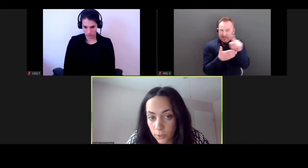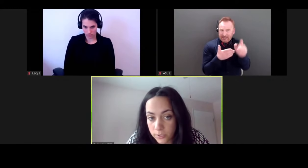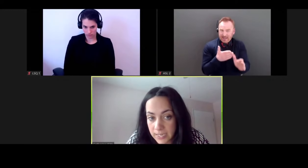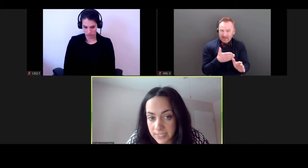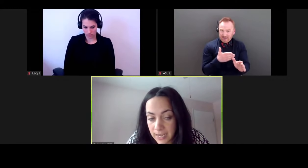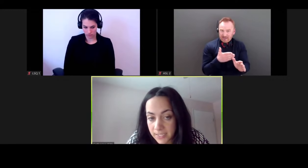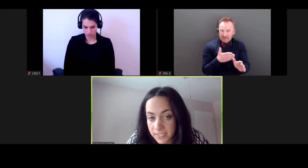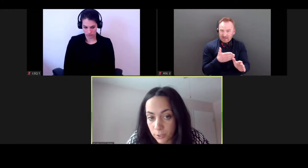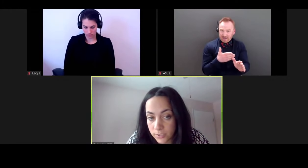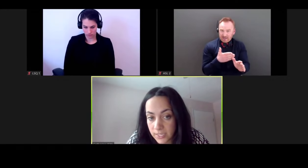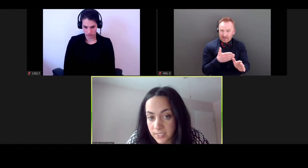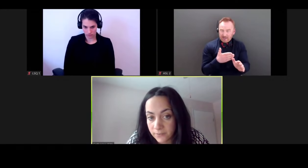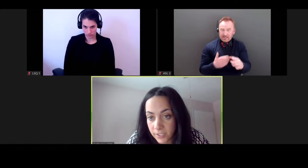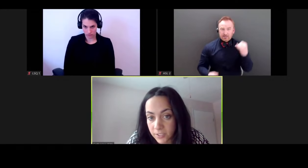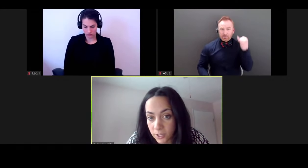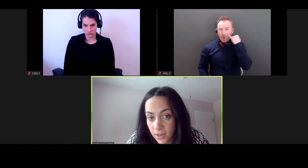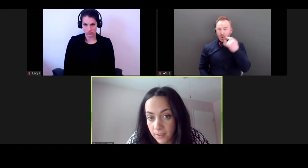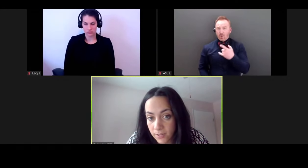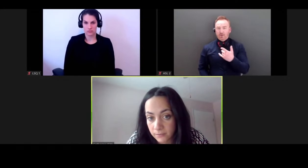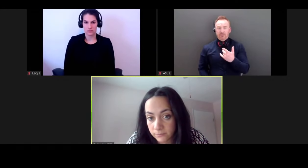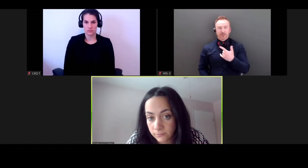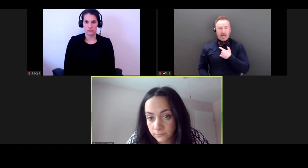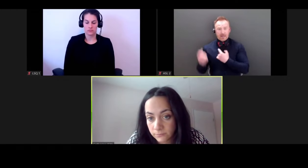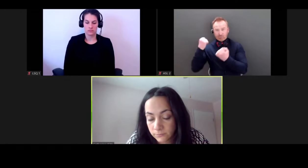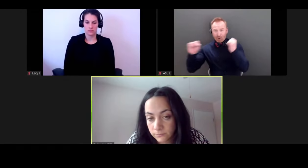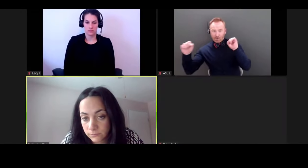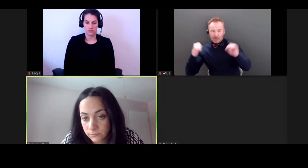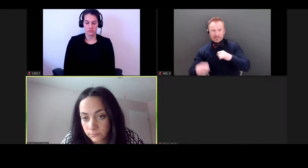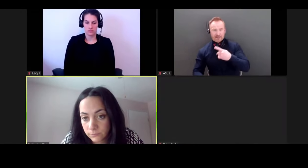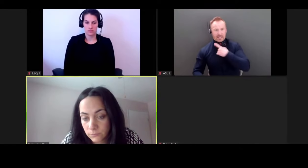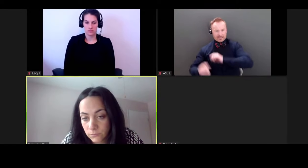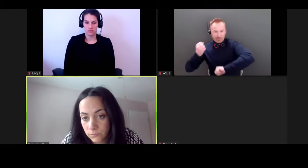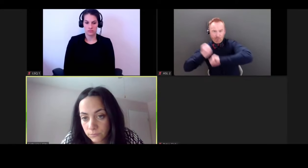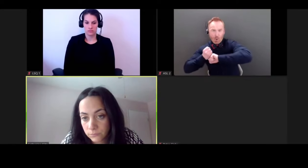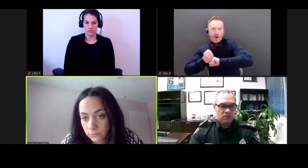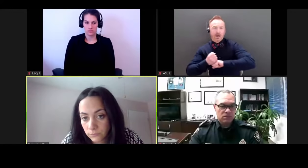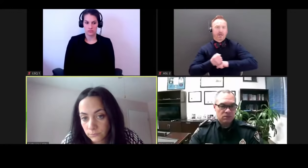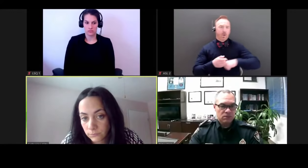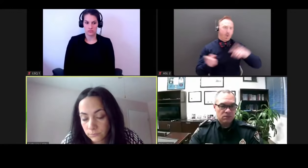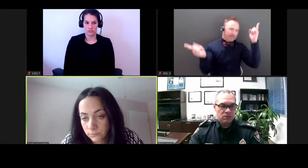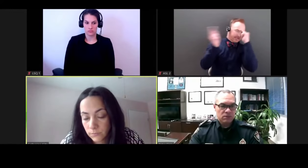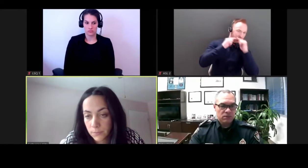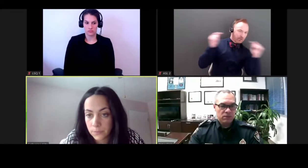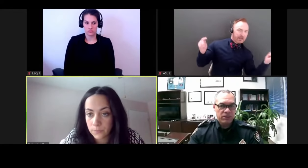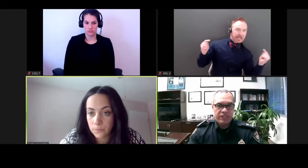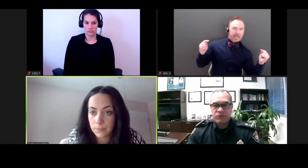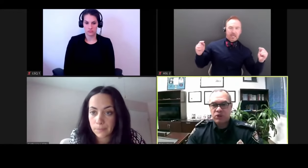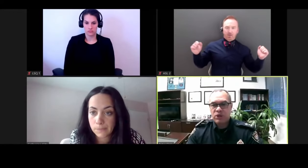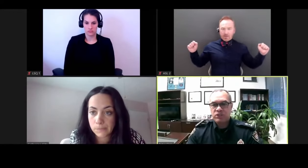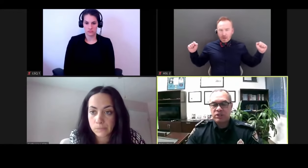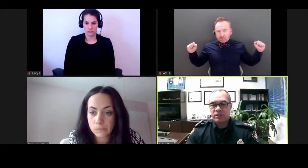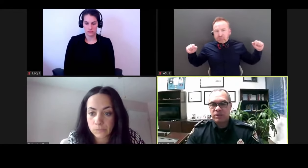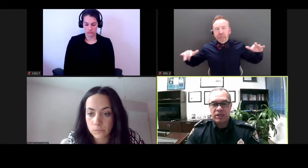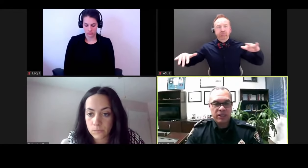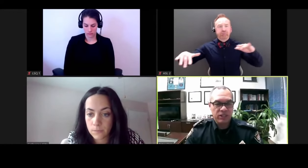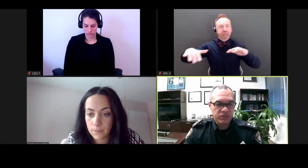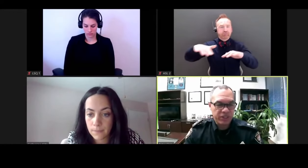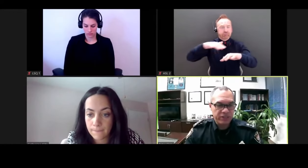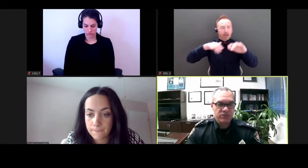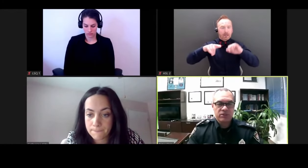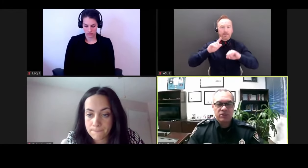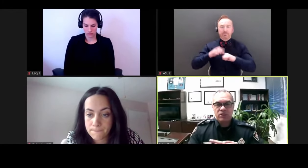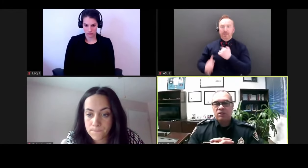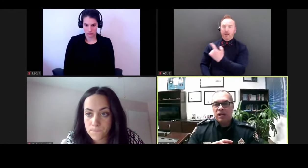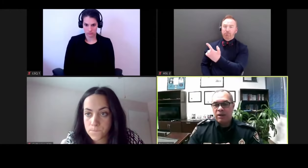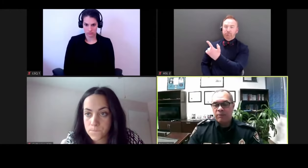pro-protest and anti-protest civilians are gathering? Thank you for your question, Councillor